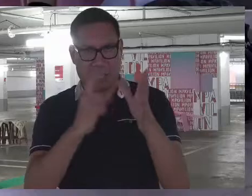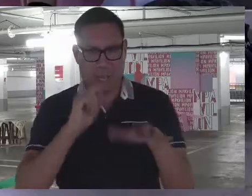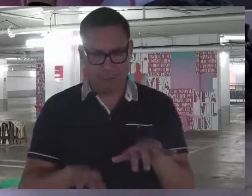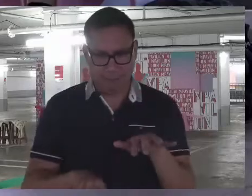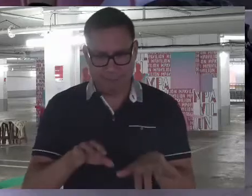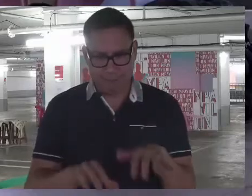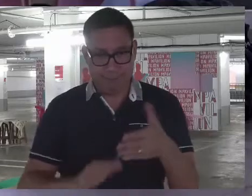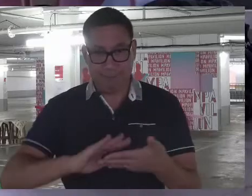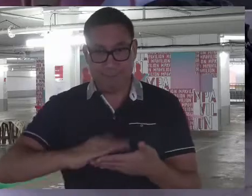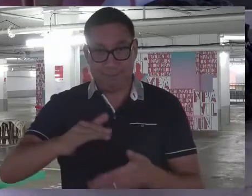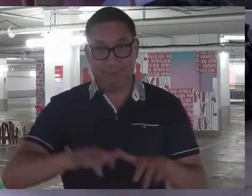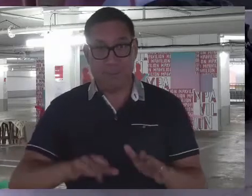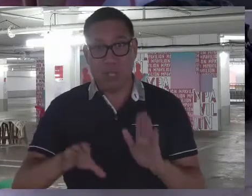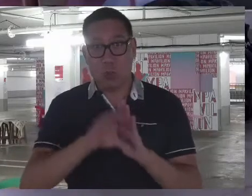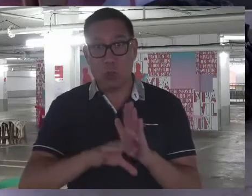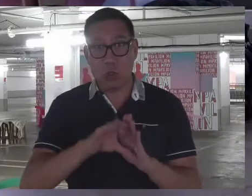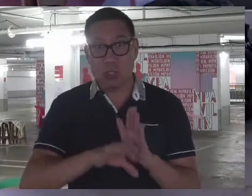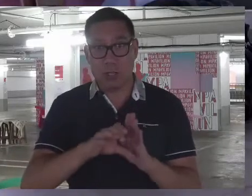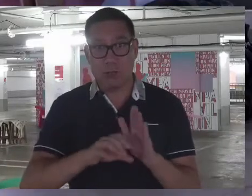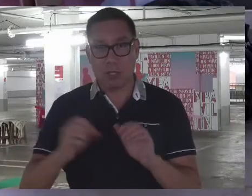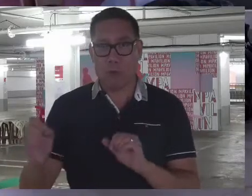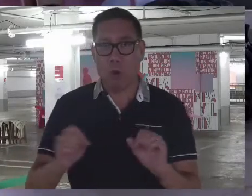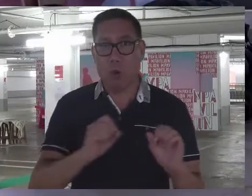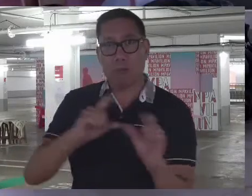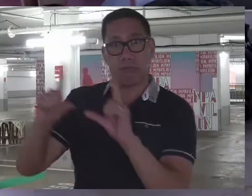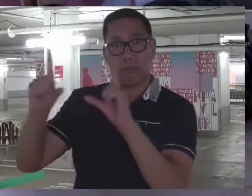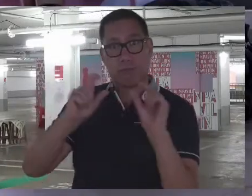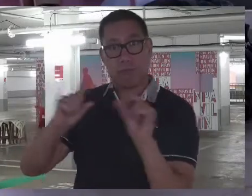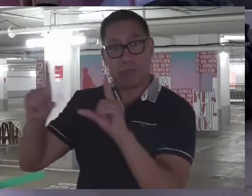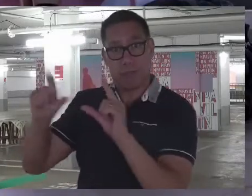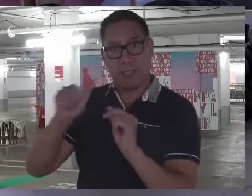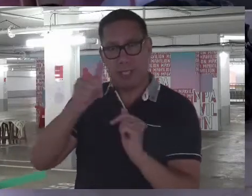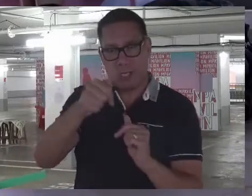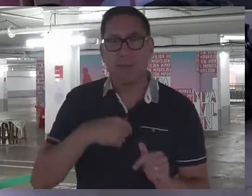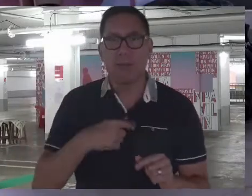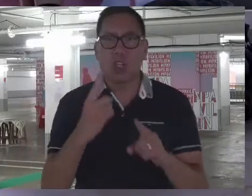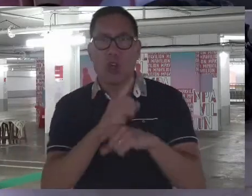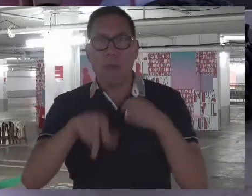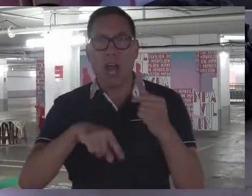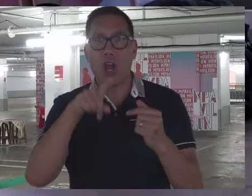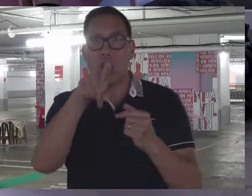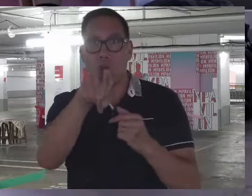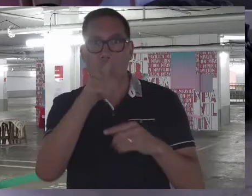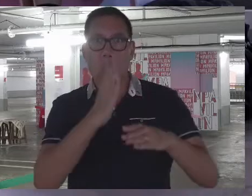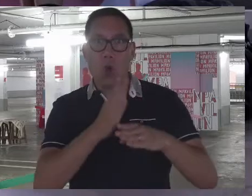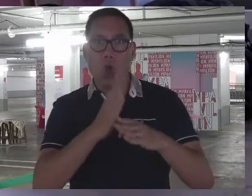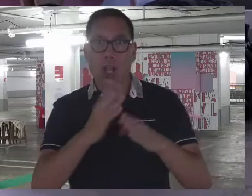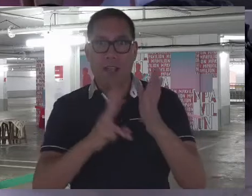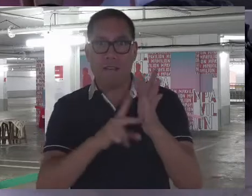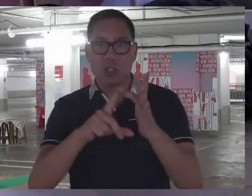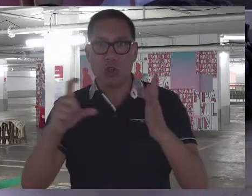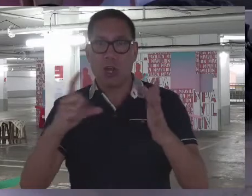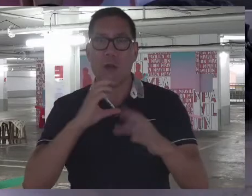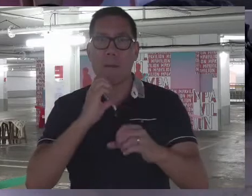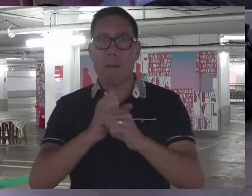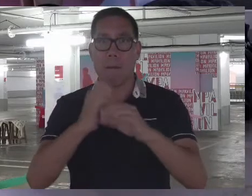And then we can hear about Eliza's experience as photographer in residence at Parliament of Victoria, which, if you're